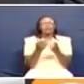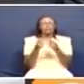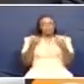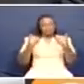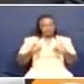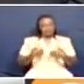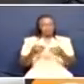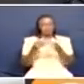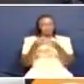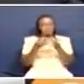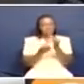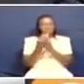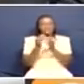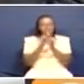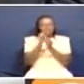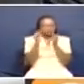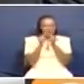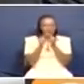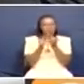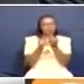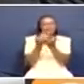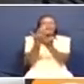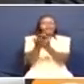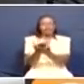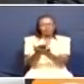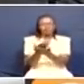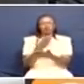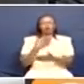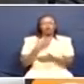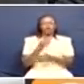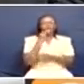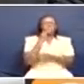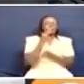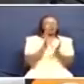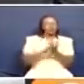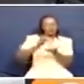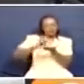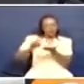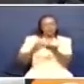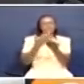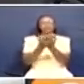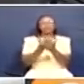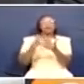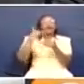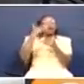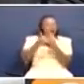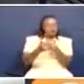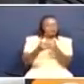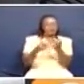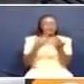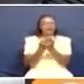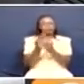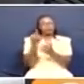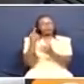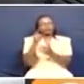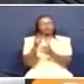prayer to be allowed to make oral and written submissions after the application for joinder has